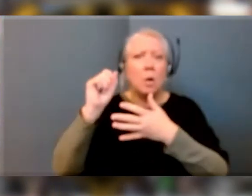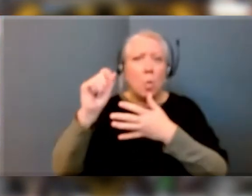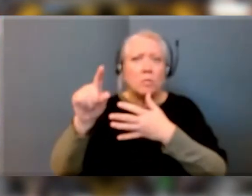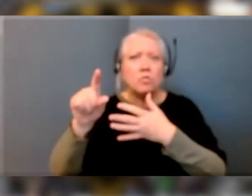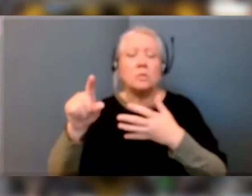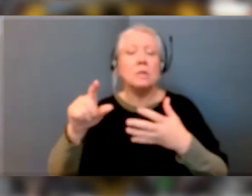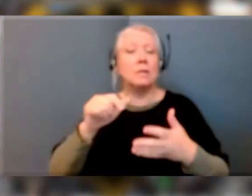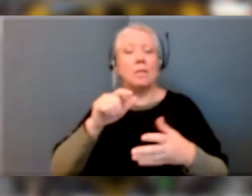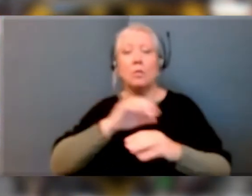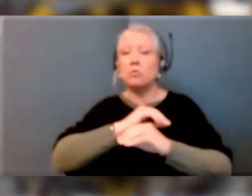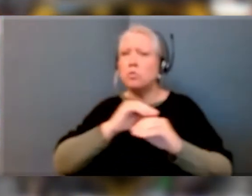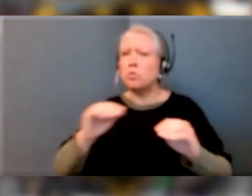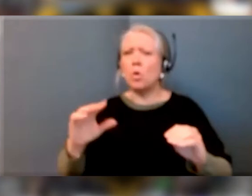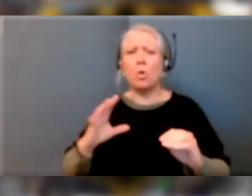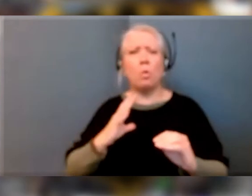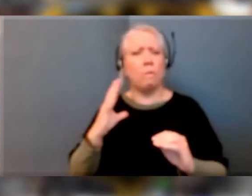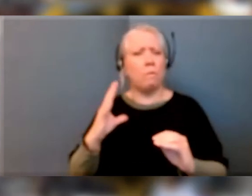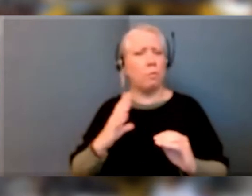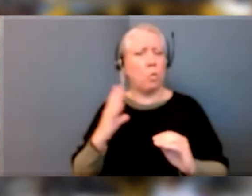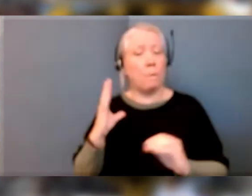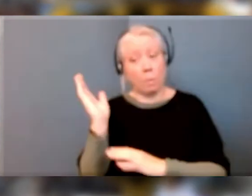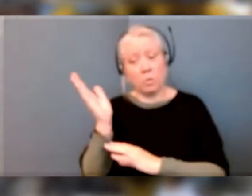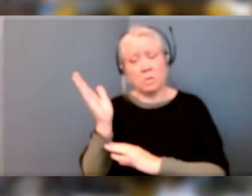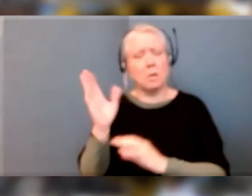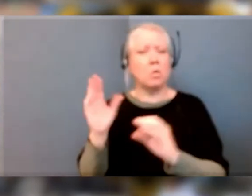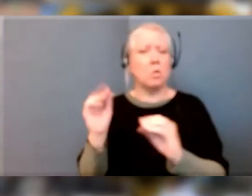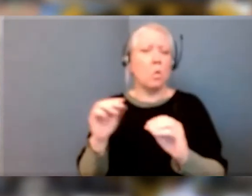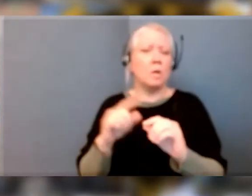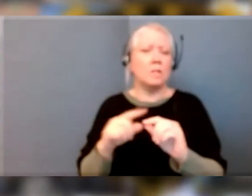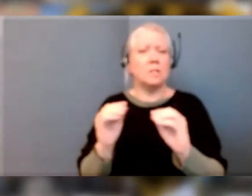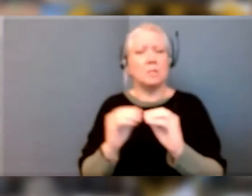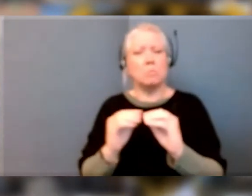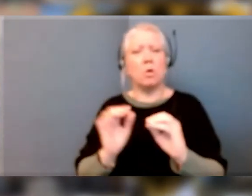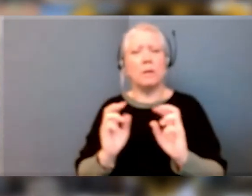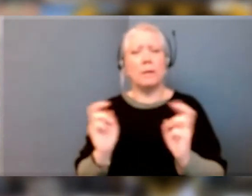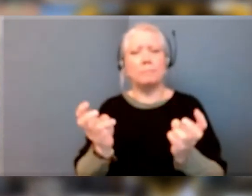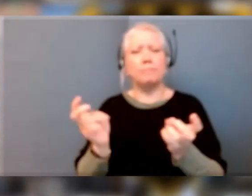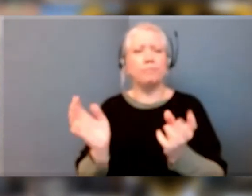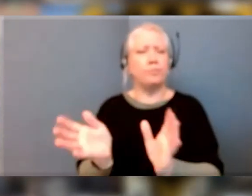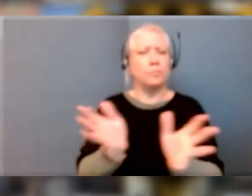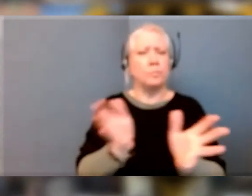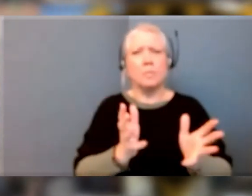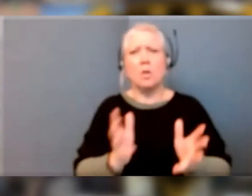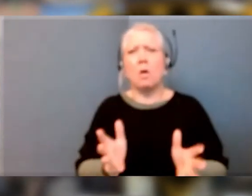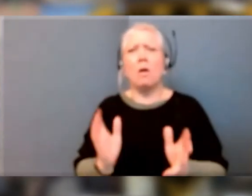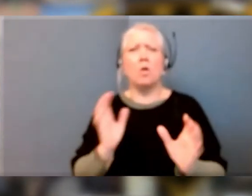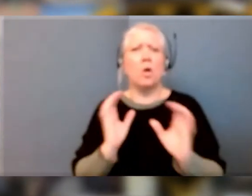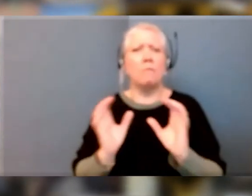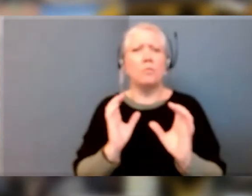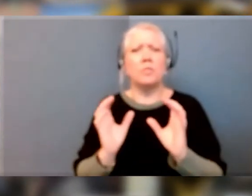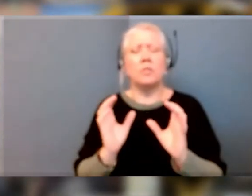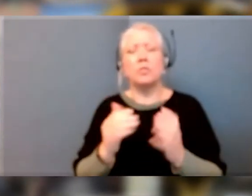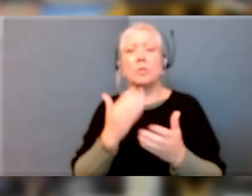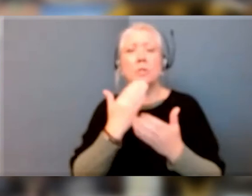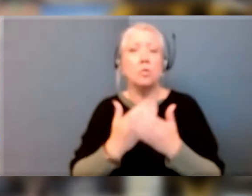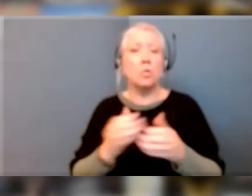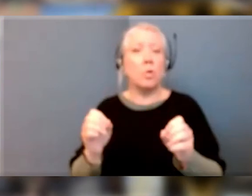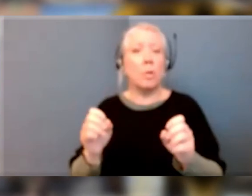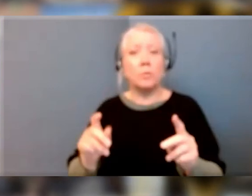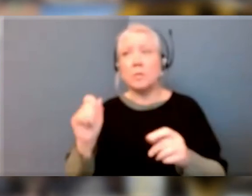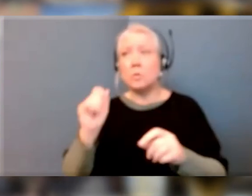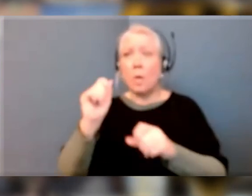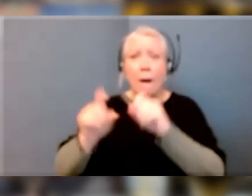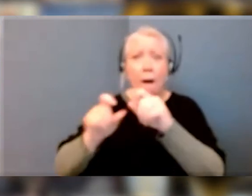formal presentation. It's more of a conversation. You can touch base with us during those open hours